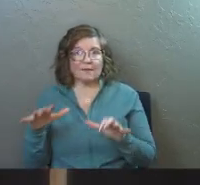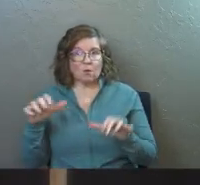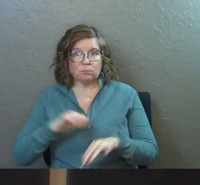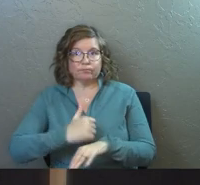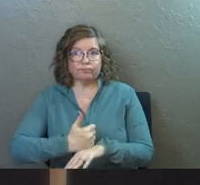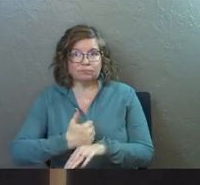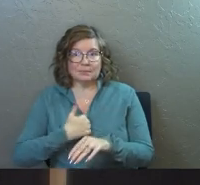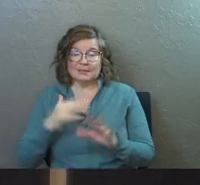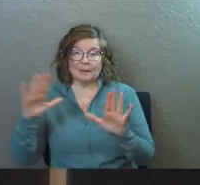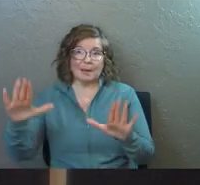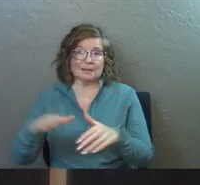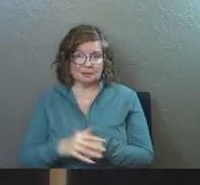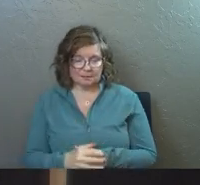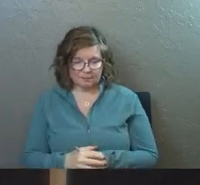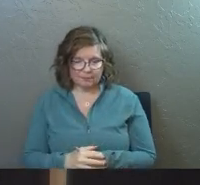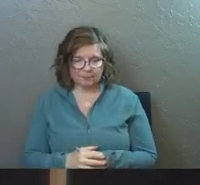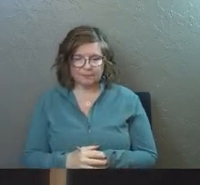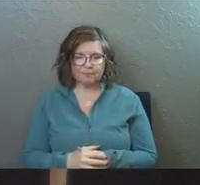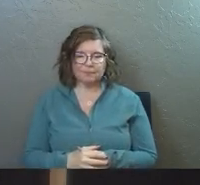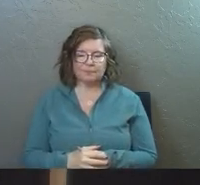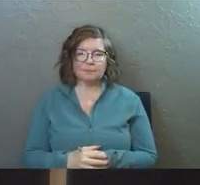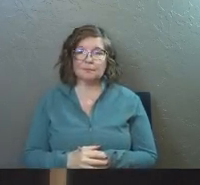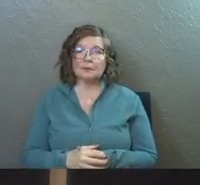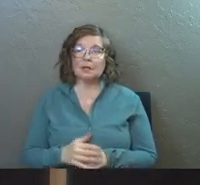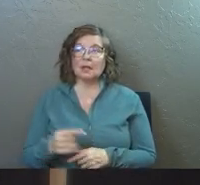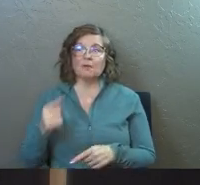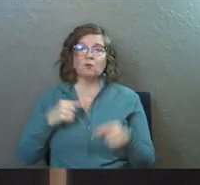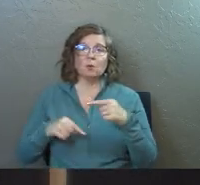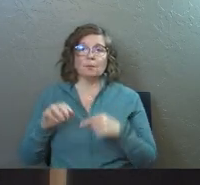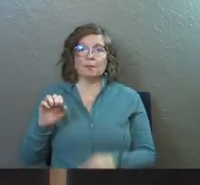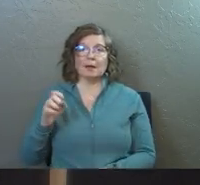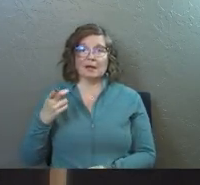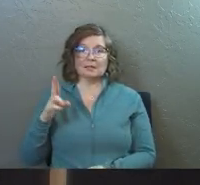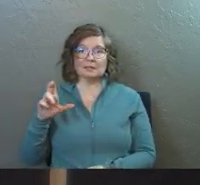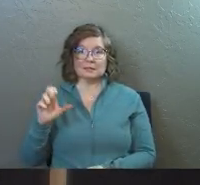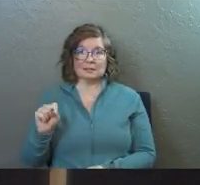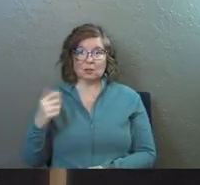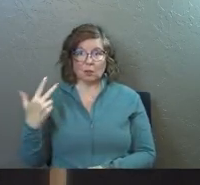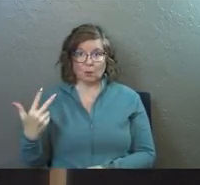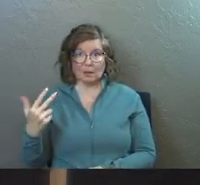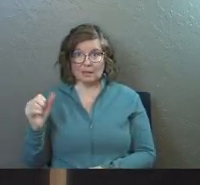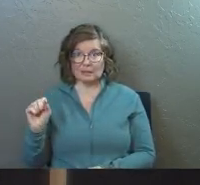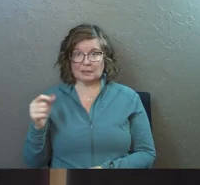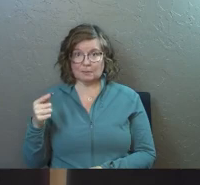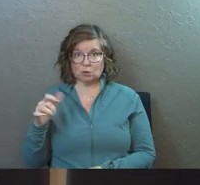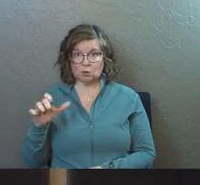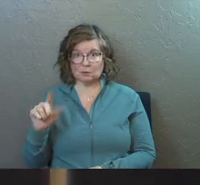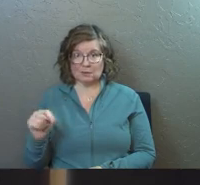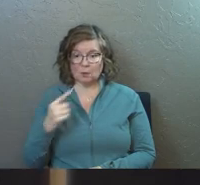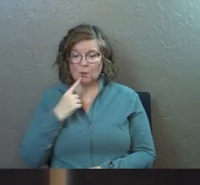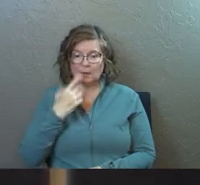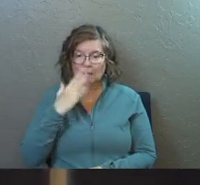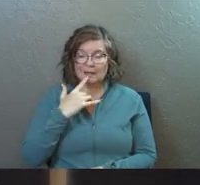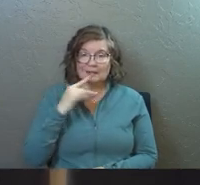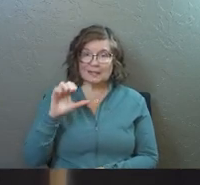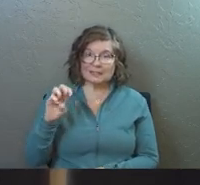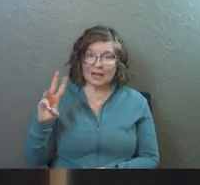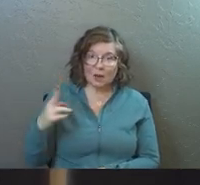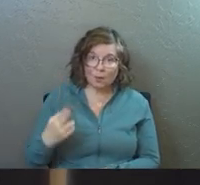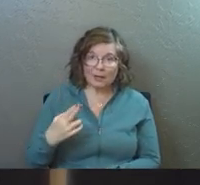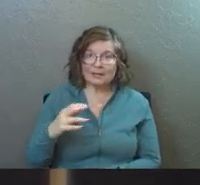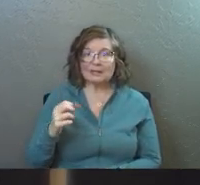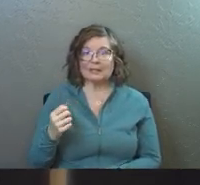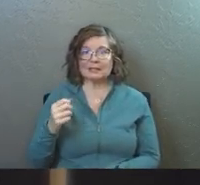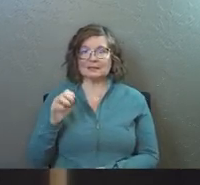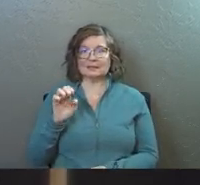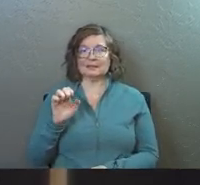it in place. It's amazing. But if you go back to Exodus 3 in the Septuagint, when God says Yahweh there, it's